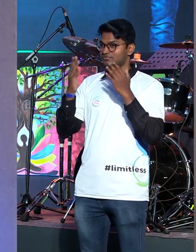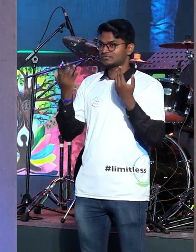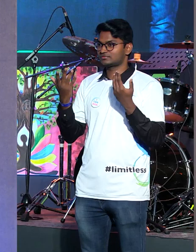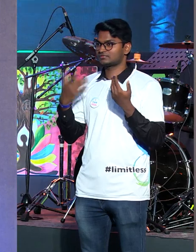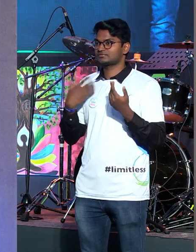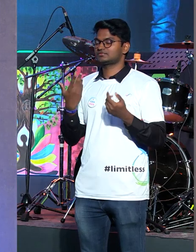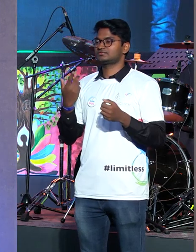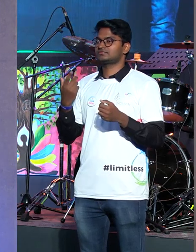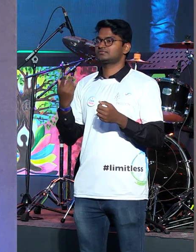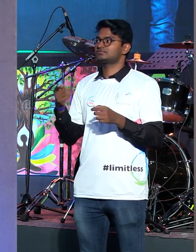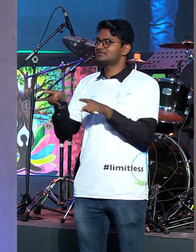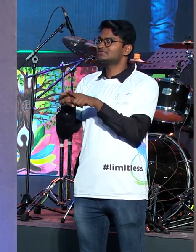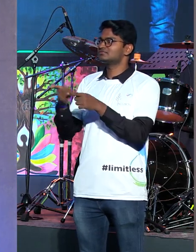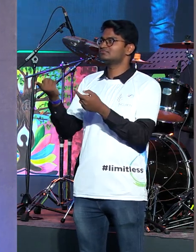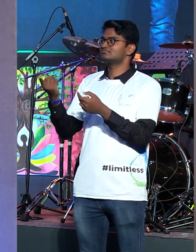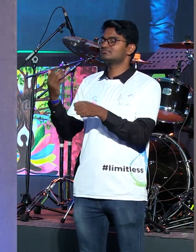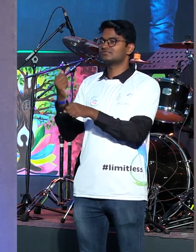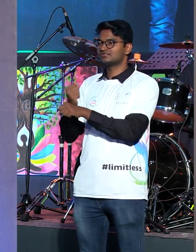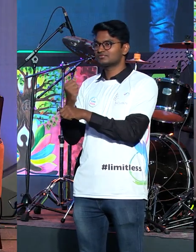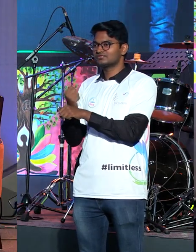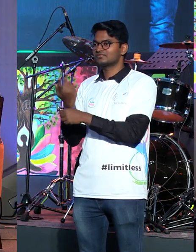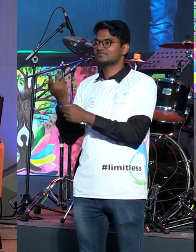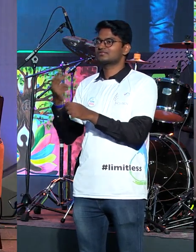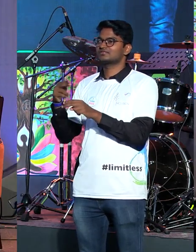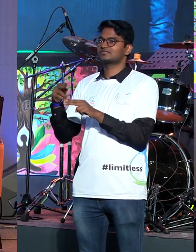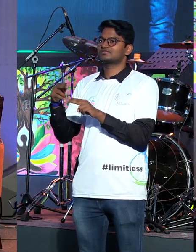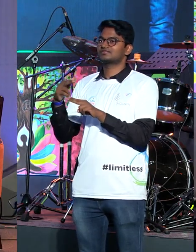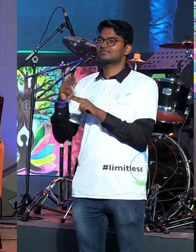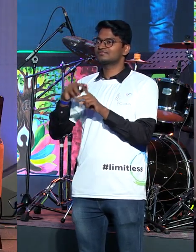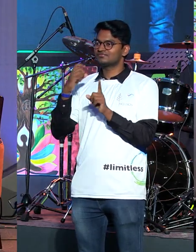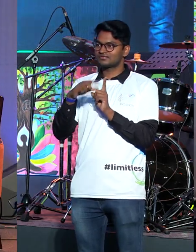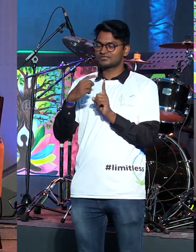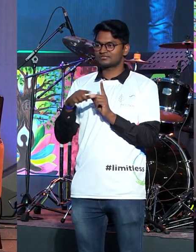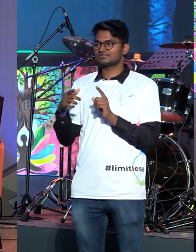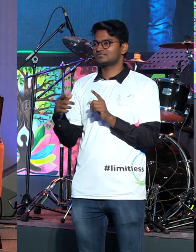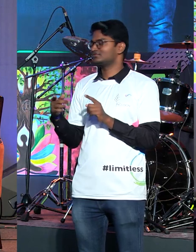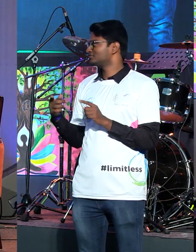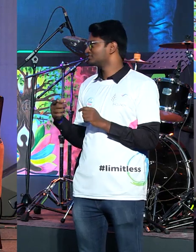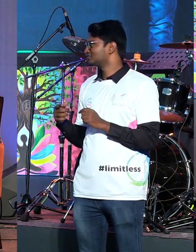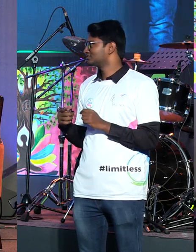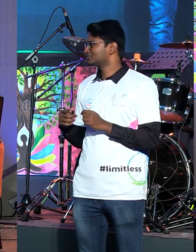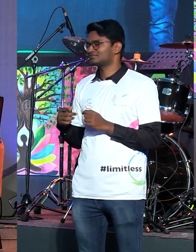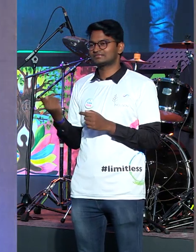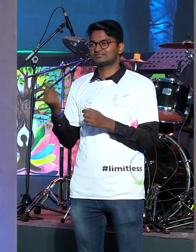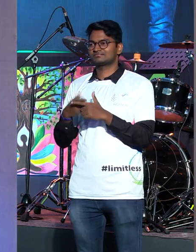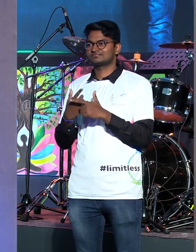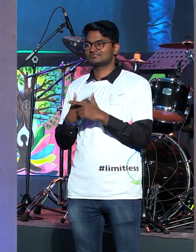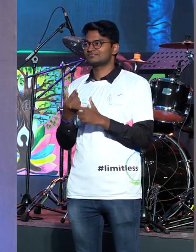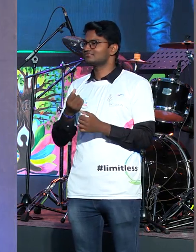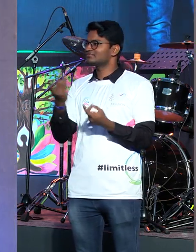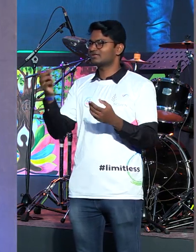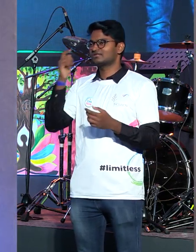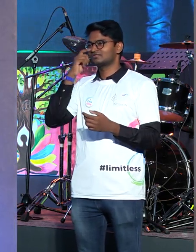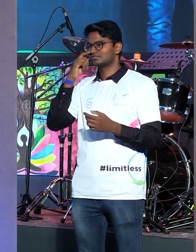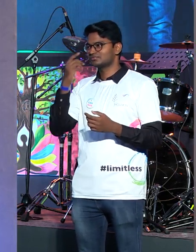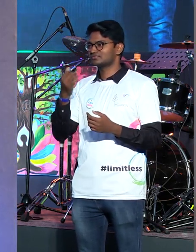you're working, when you're being a Every father. Every time I'm with Nandita, meri leti hai, matlab. Le lo. But I'm sure there's so many women here. We all